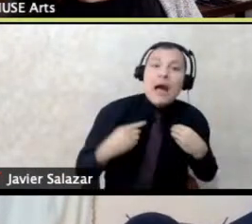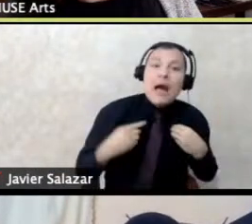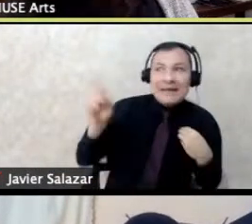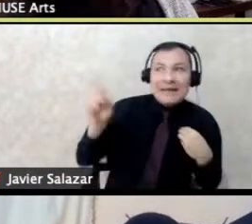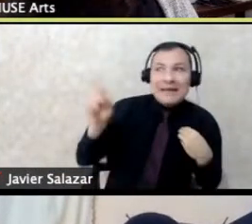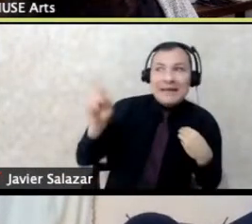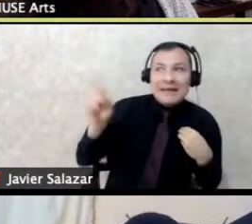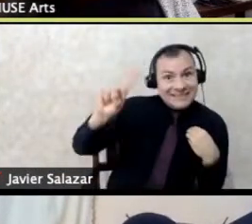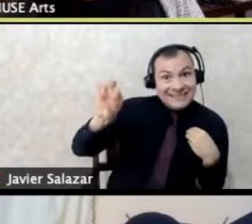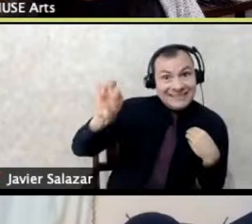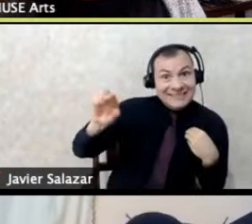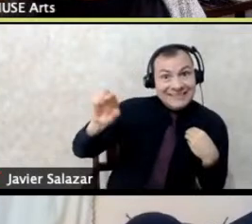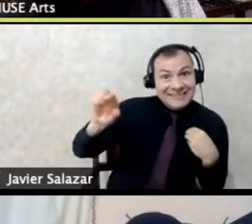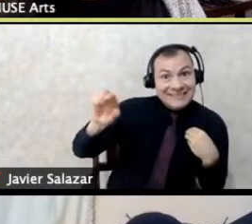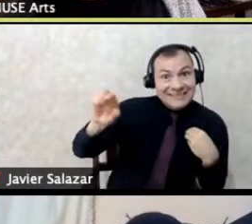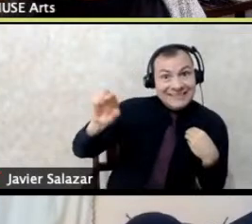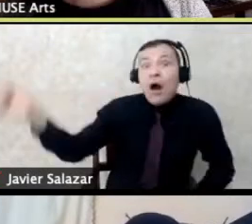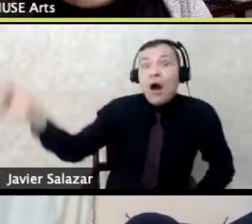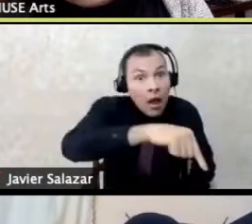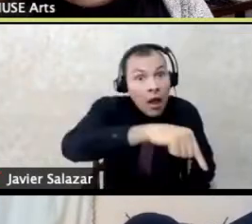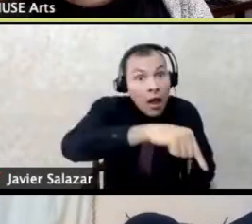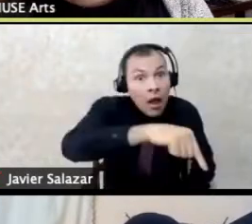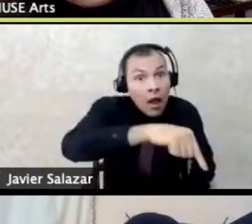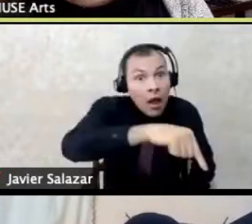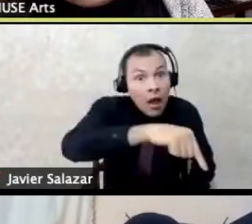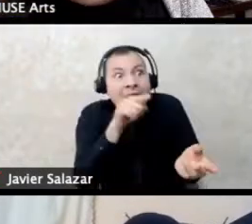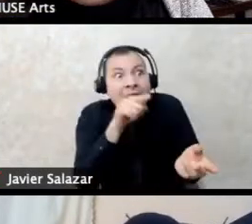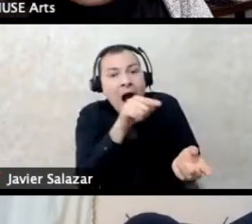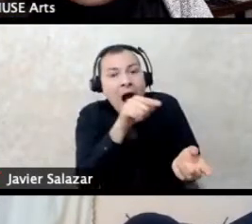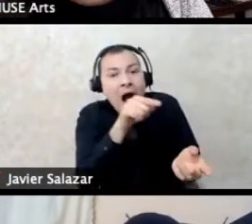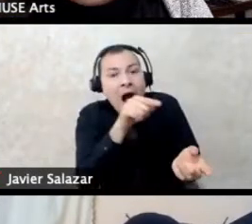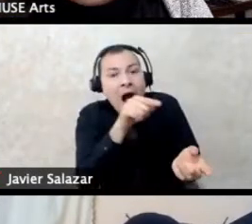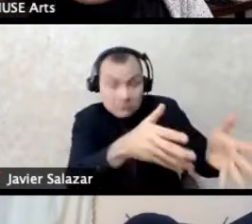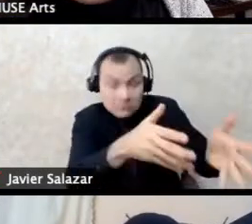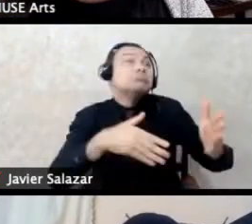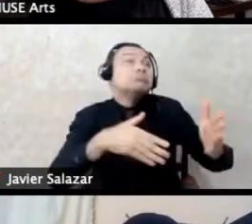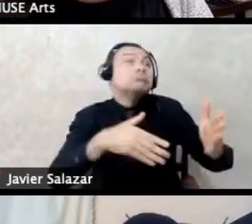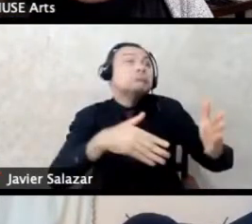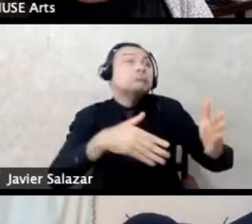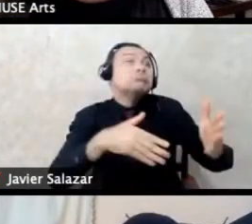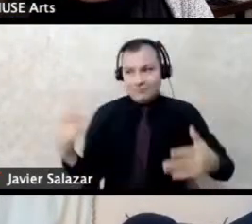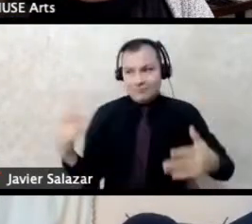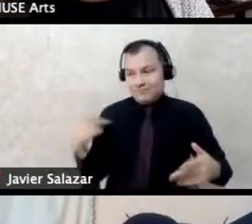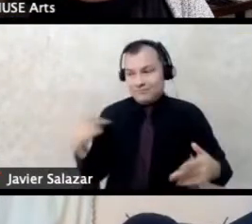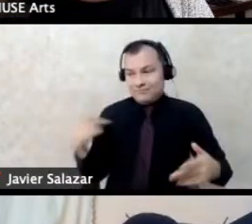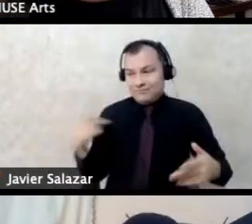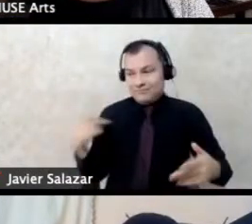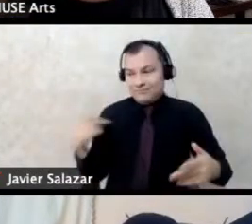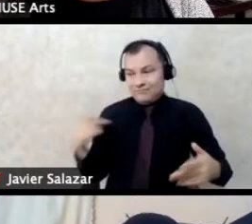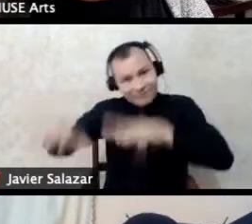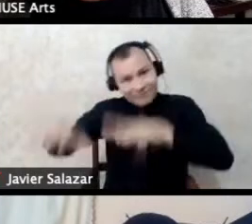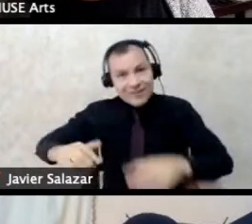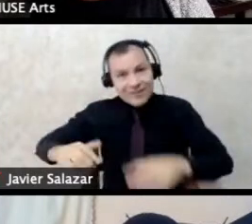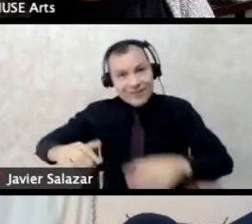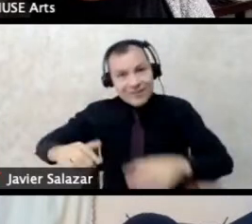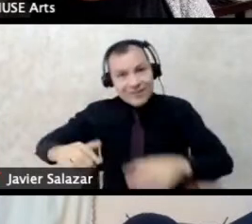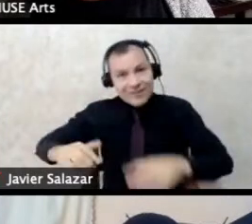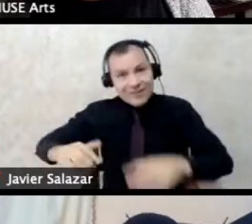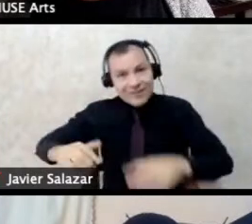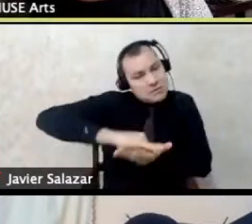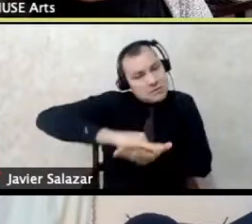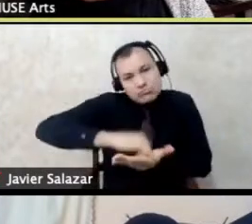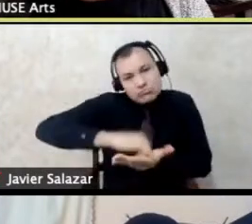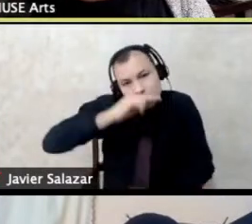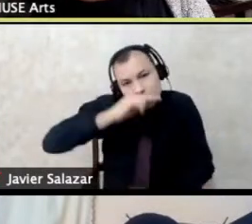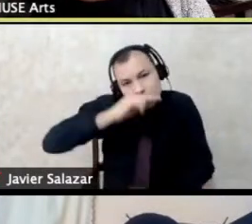trabajo. Can I share a video? We have a video there for Music from Hope. Sure, yes, you can share a